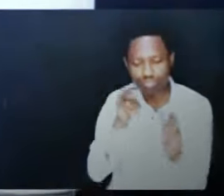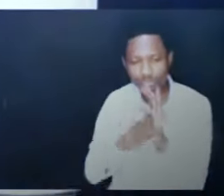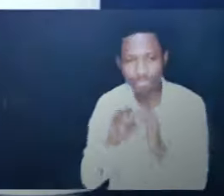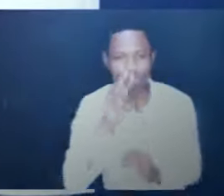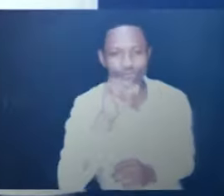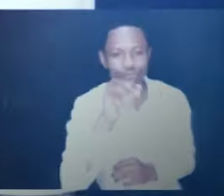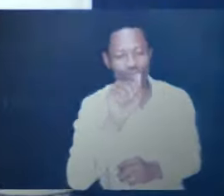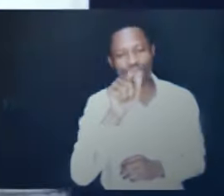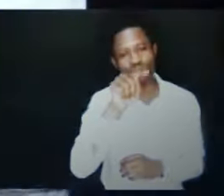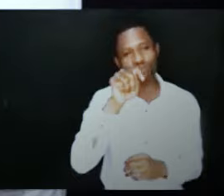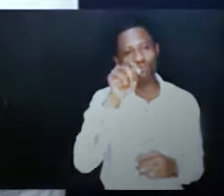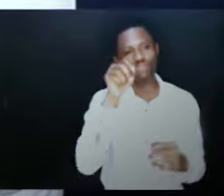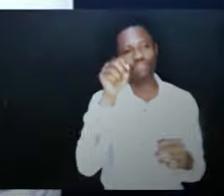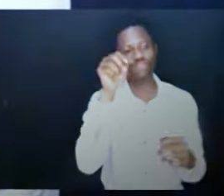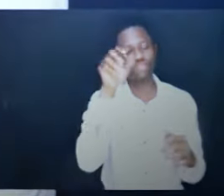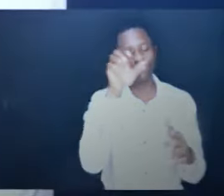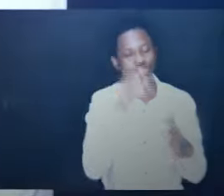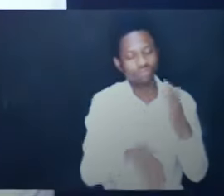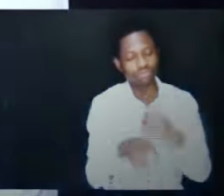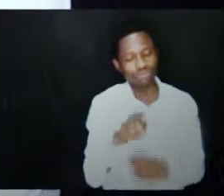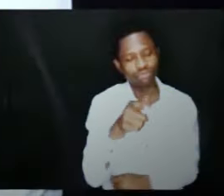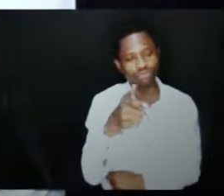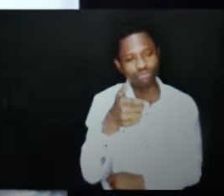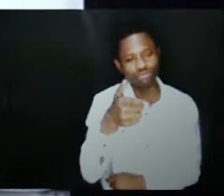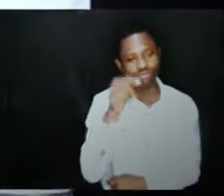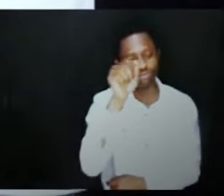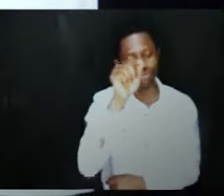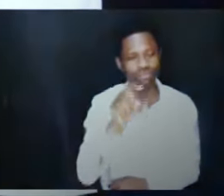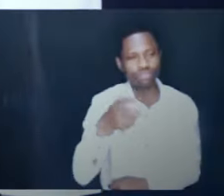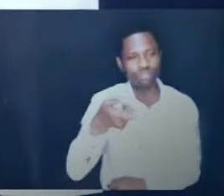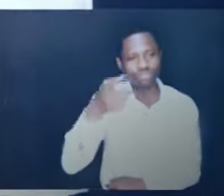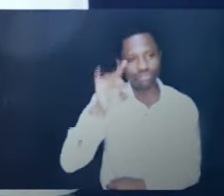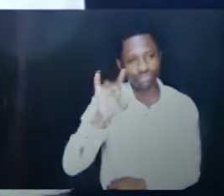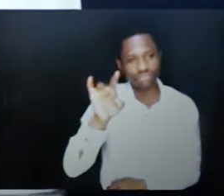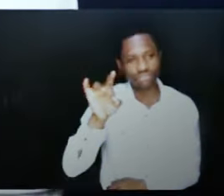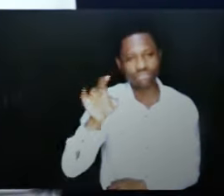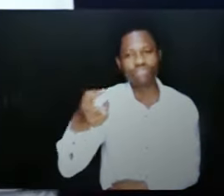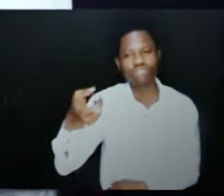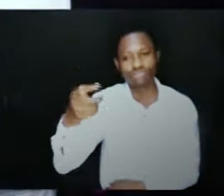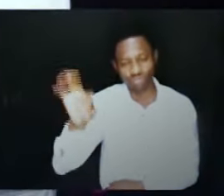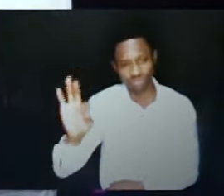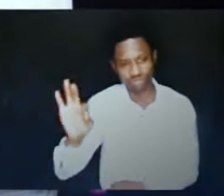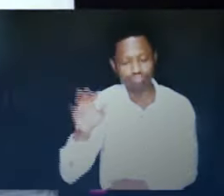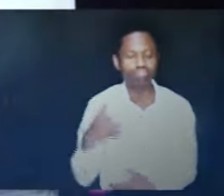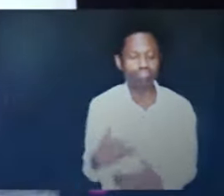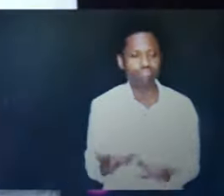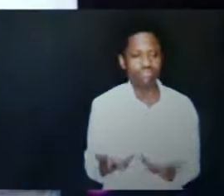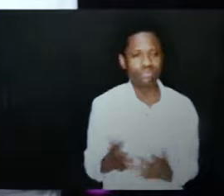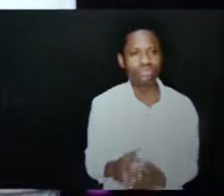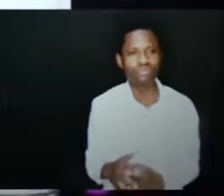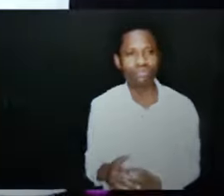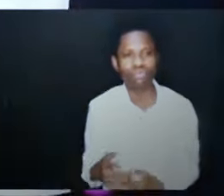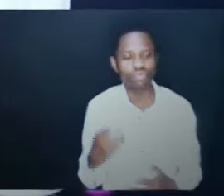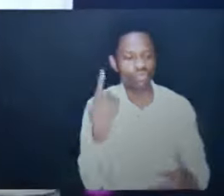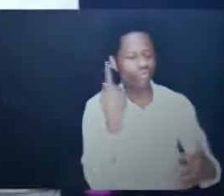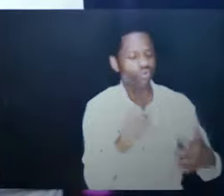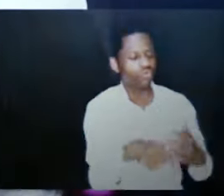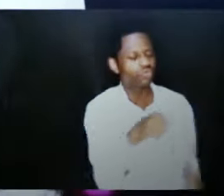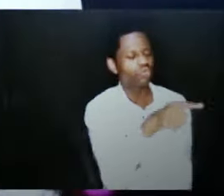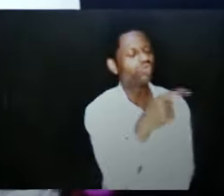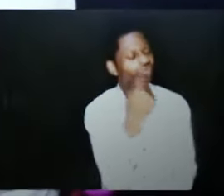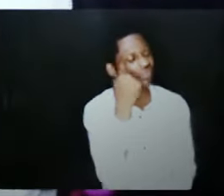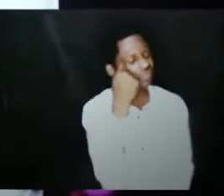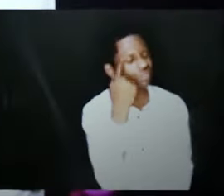21, 28, 29 says, what do you think? This is Jesus' question. There was a man who had